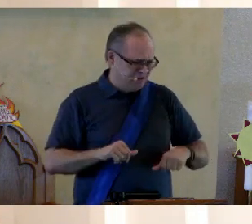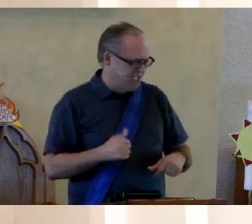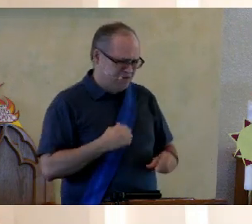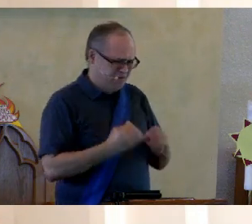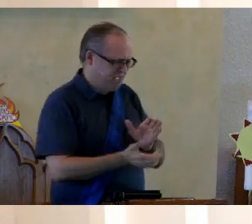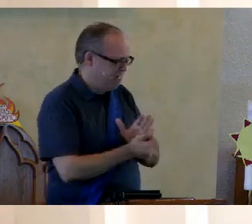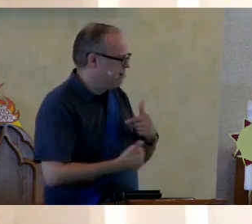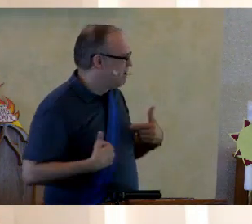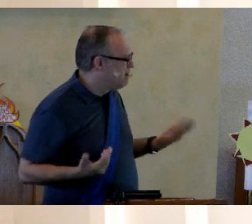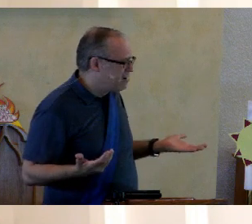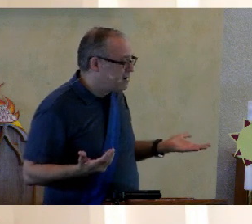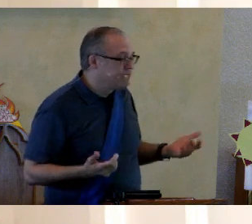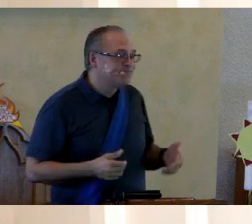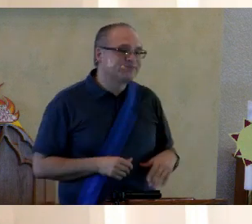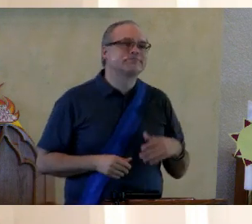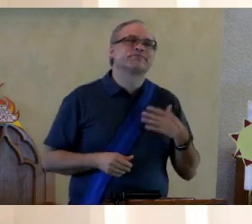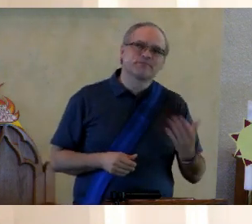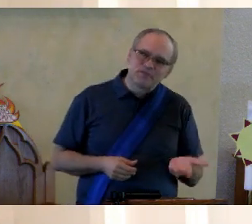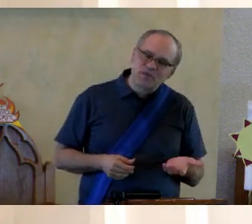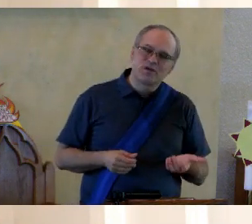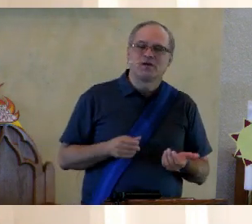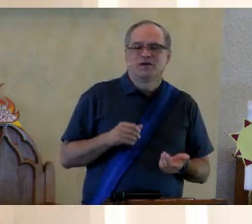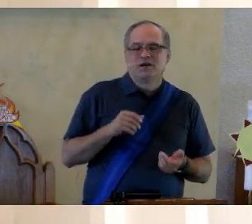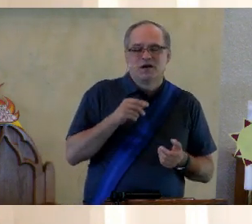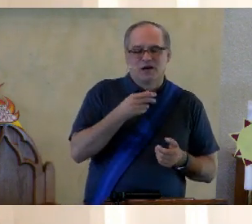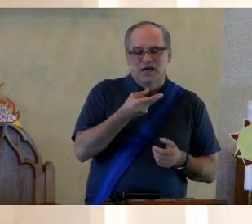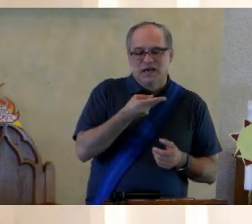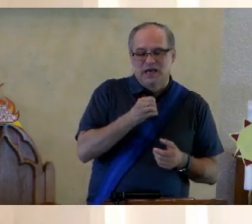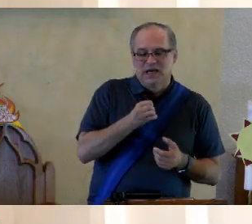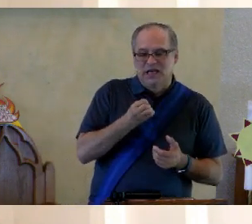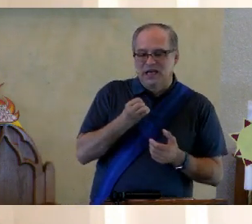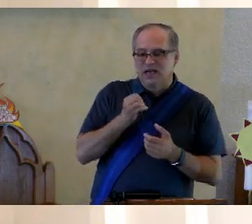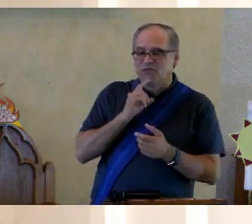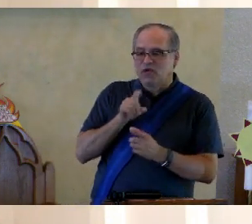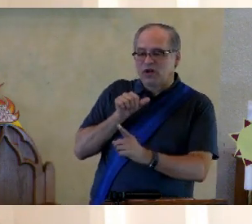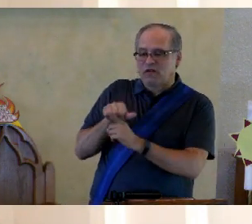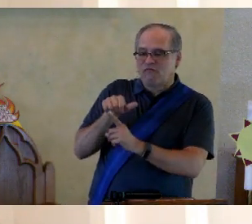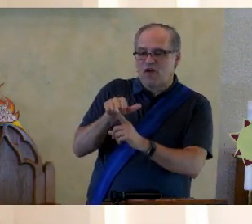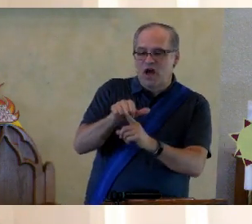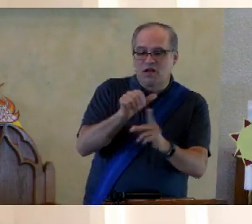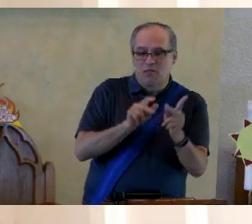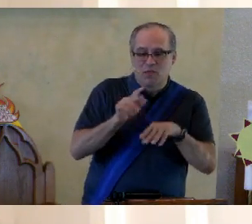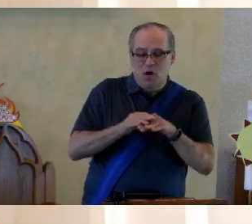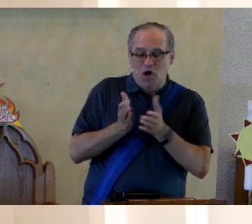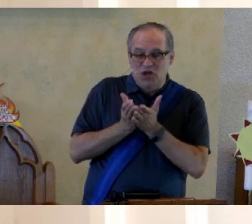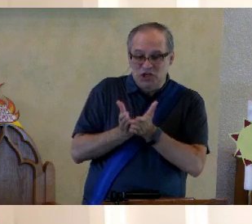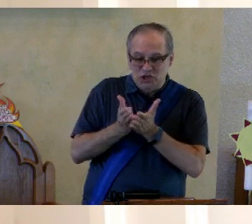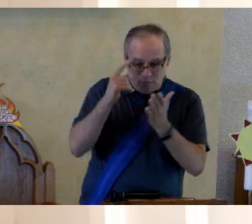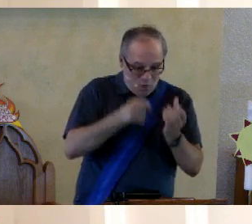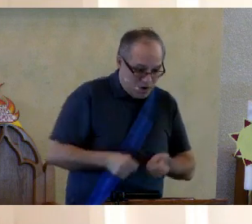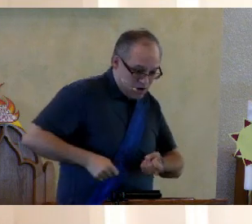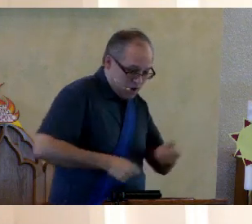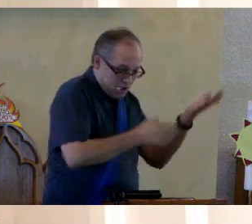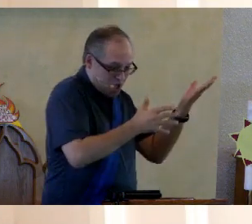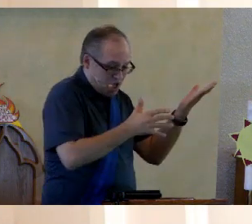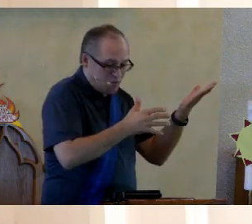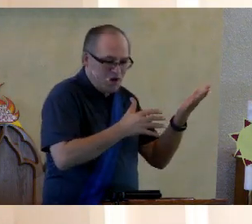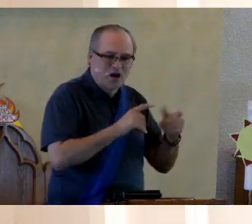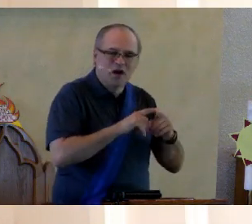of the sailors may have worked to camouflage his own selfish motives, fear, and nervousness. Deception and